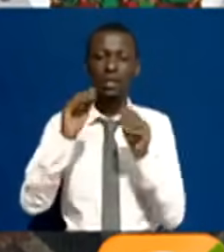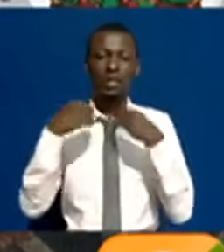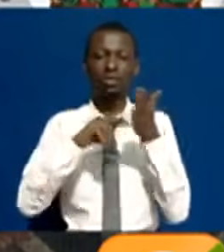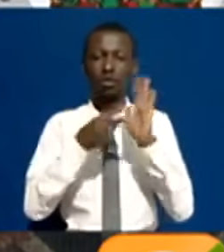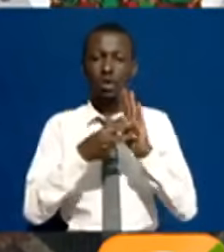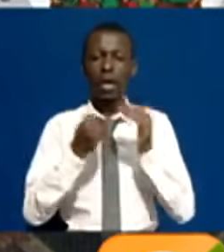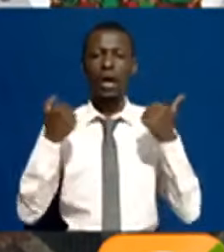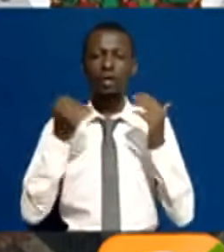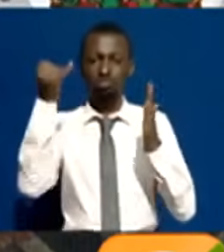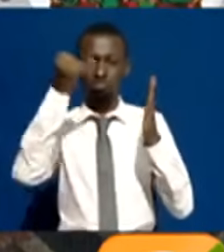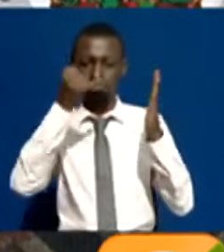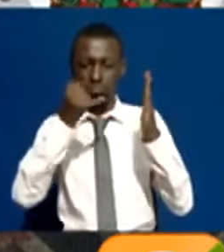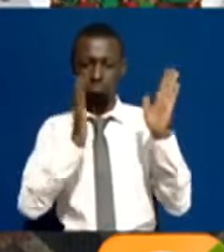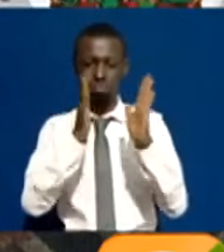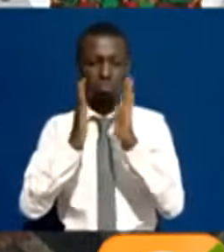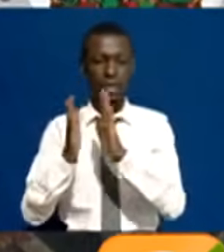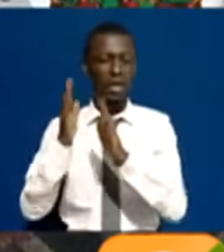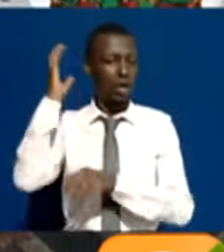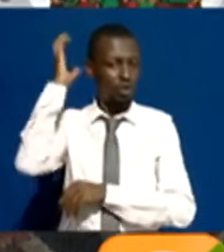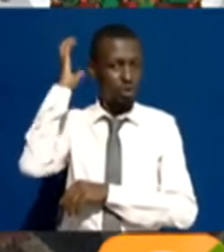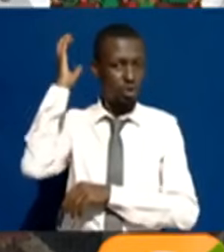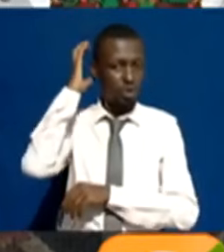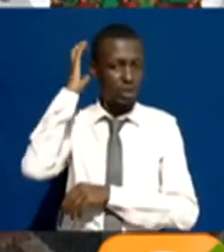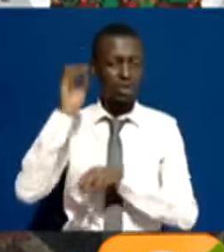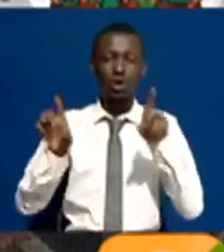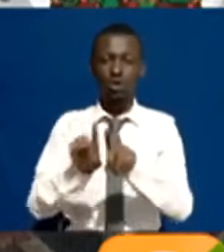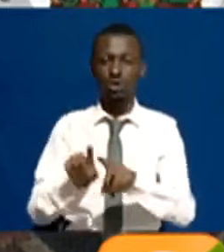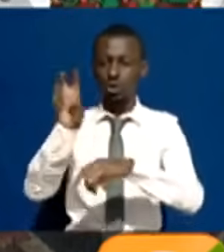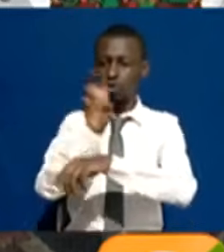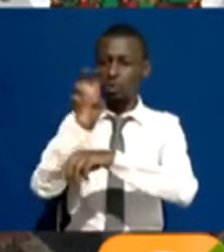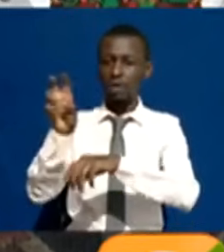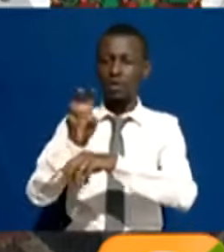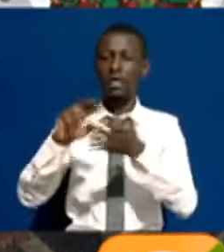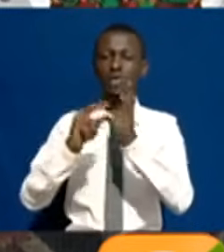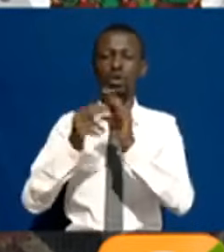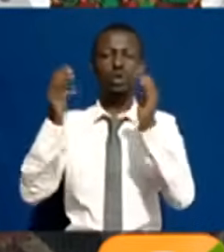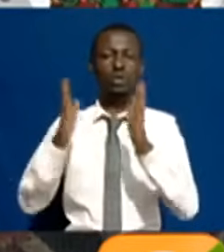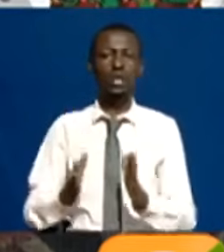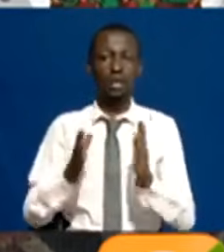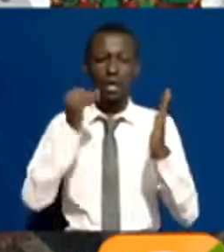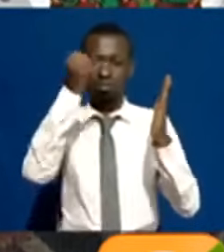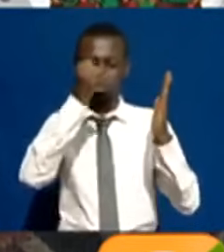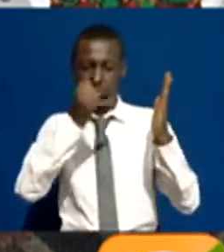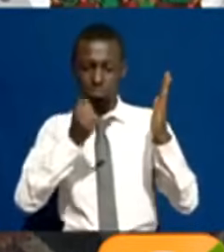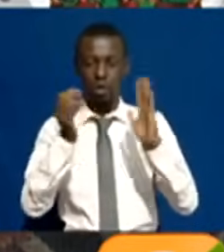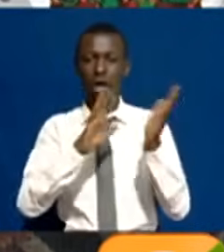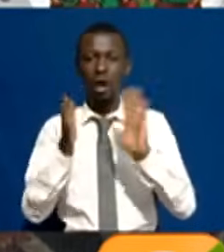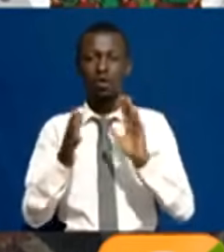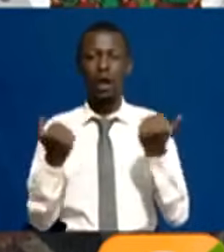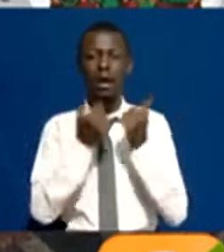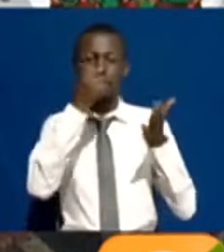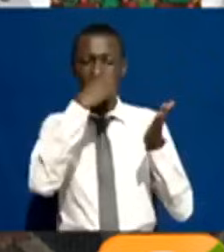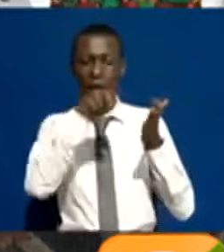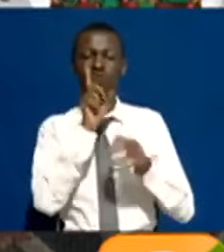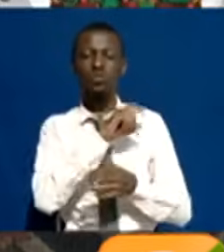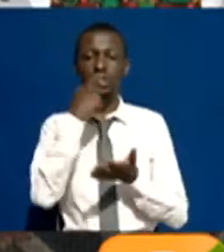architectural designs and drawings of the college and to also supervise the main contractor. The drawings and designs were approved with a